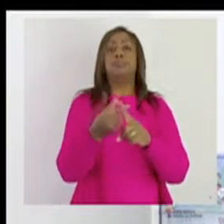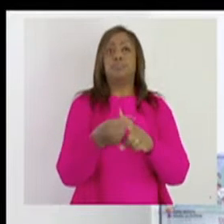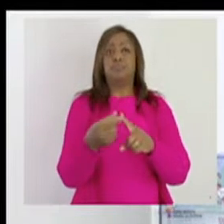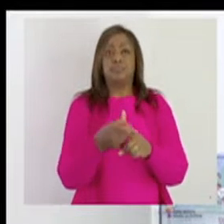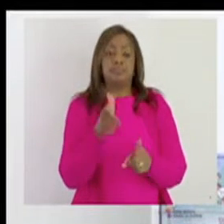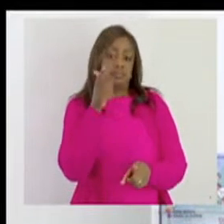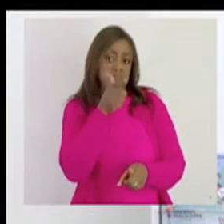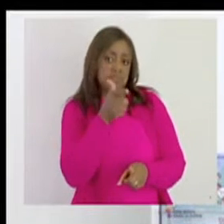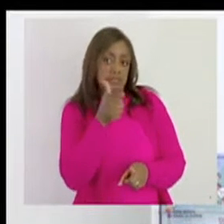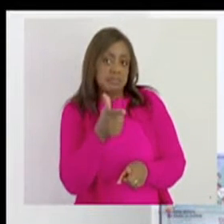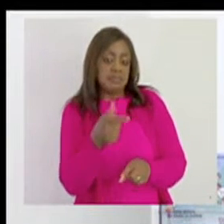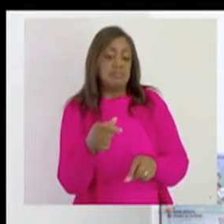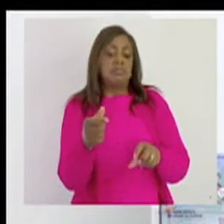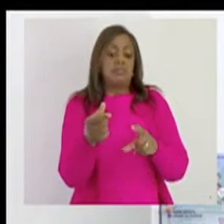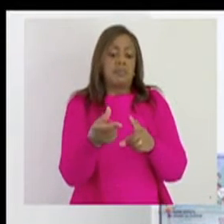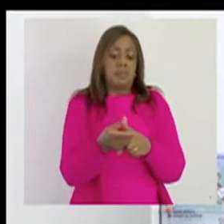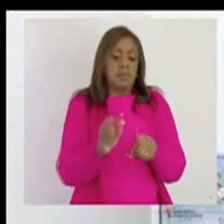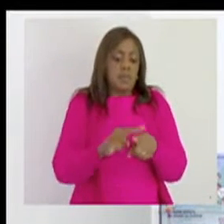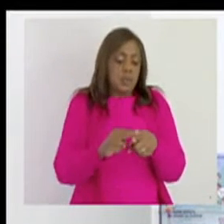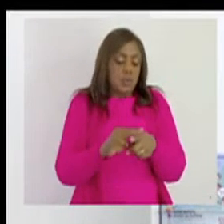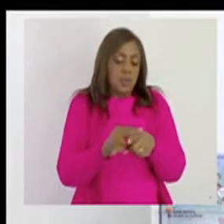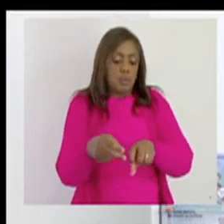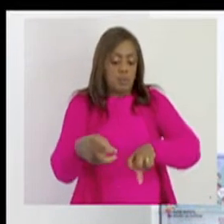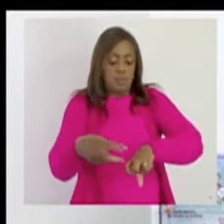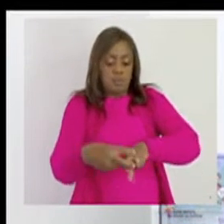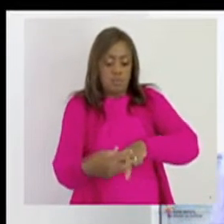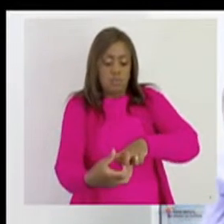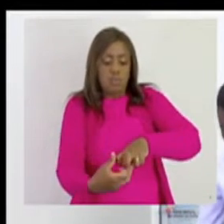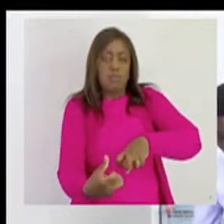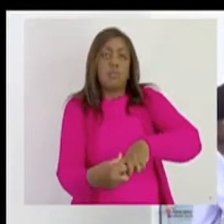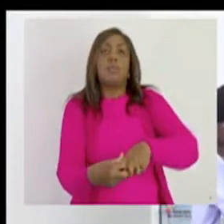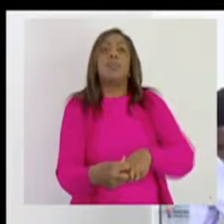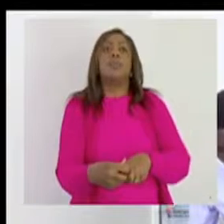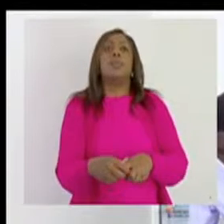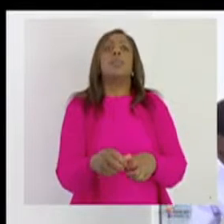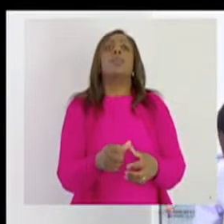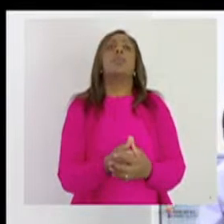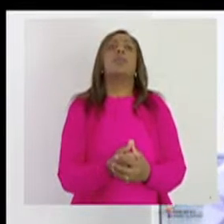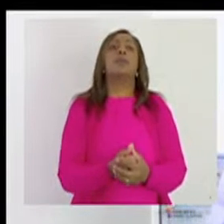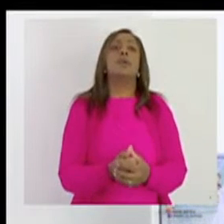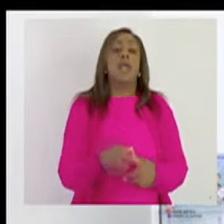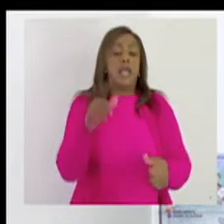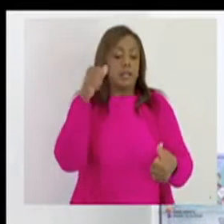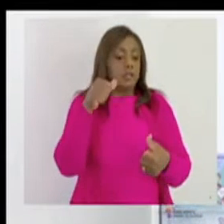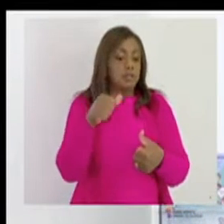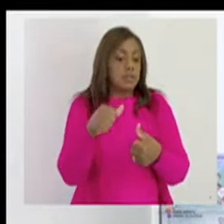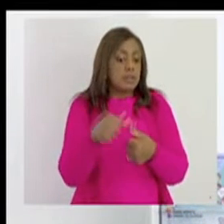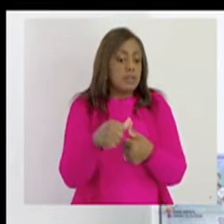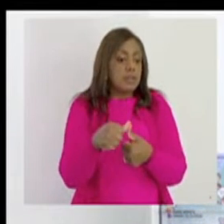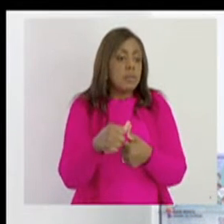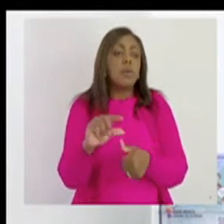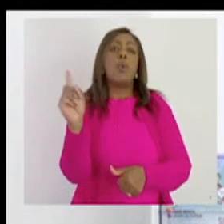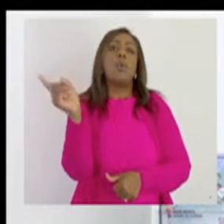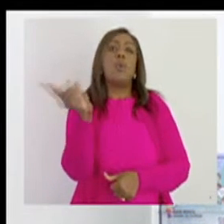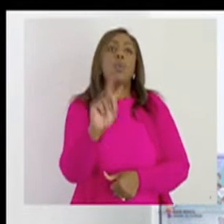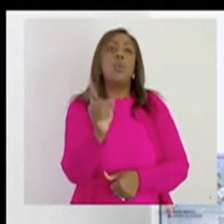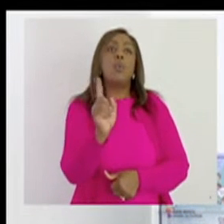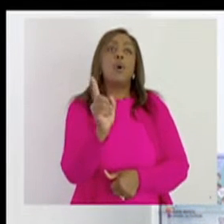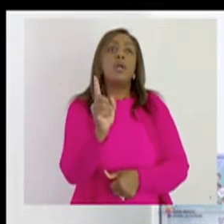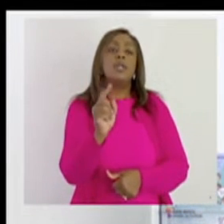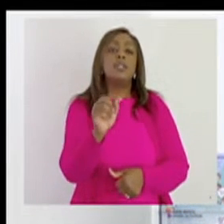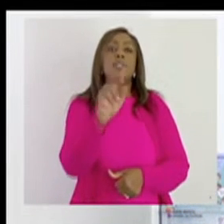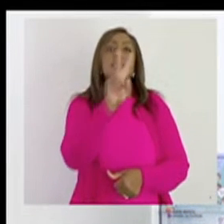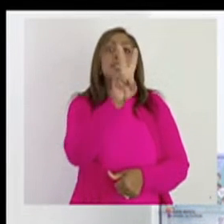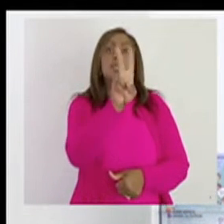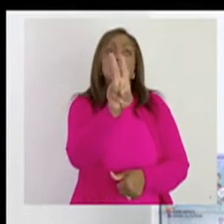sexual intercourse. And then the next thing that we have looked at what is